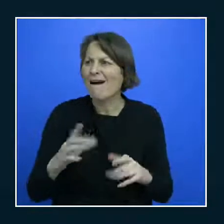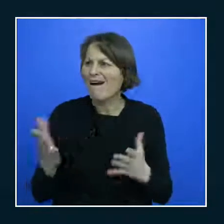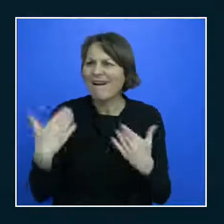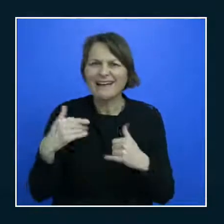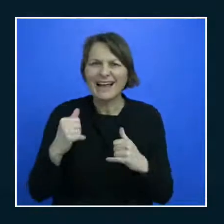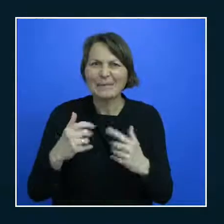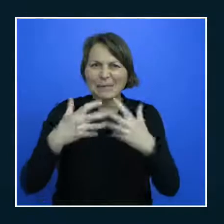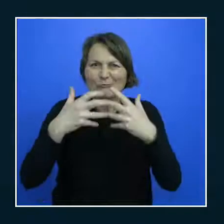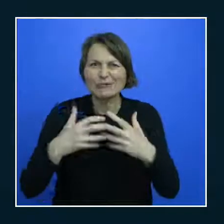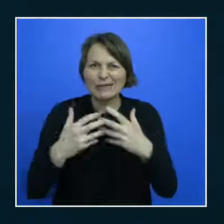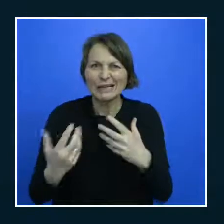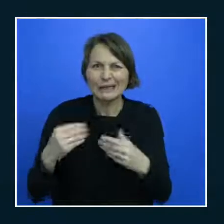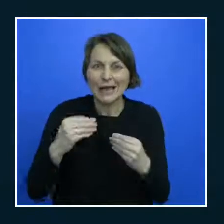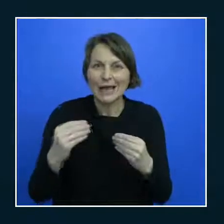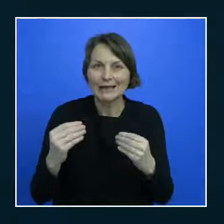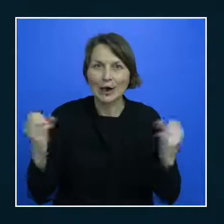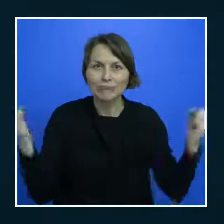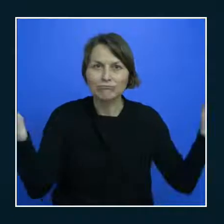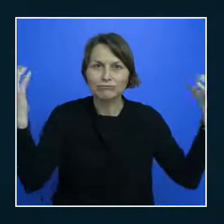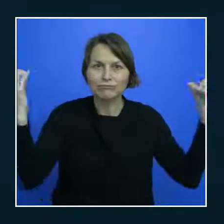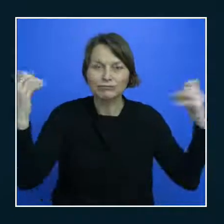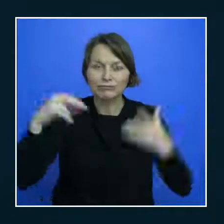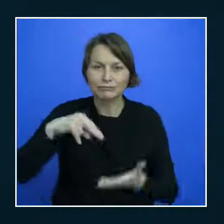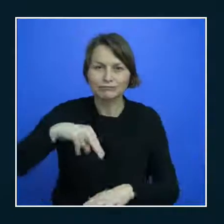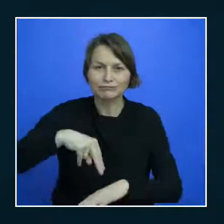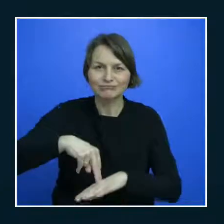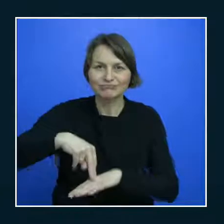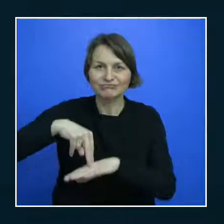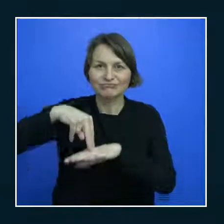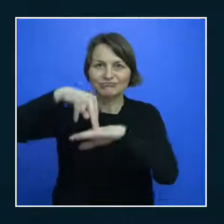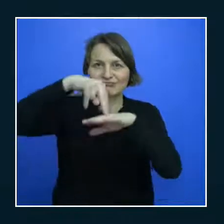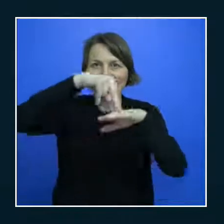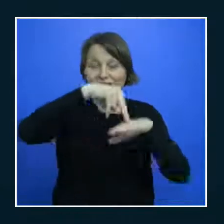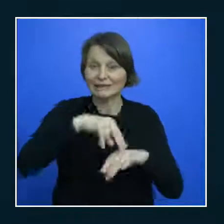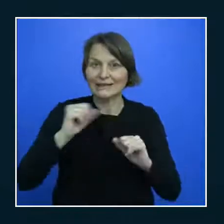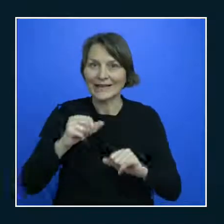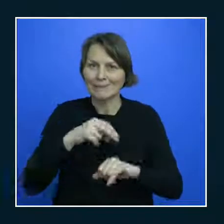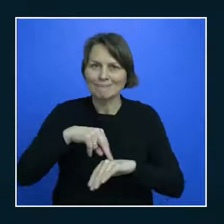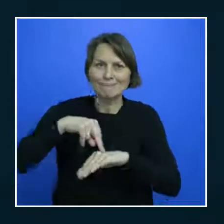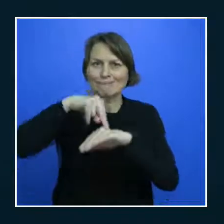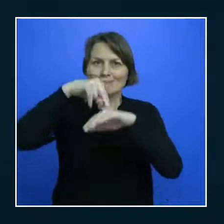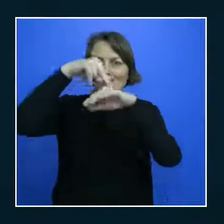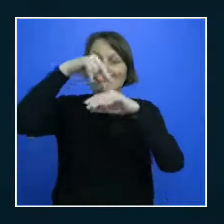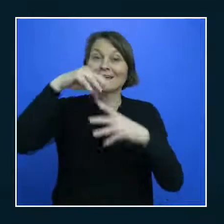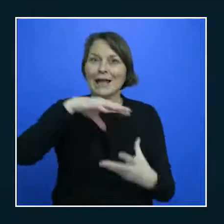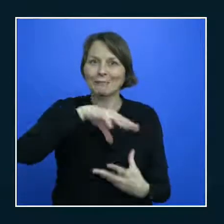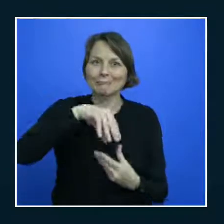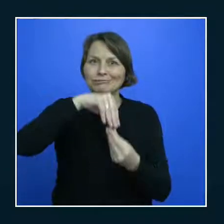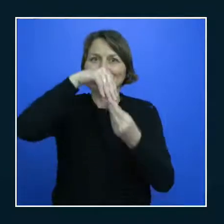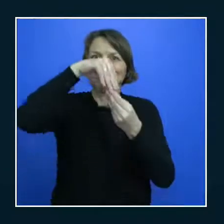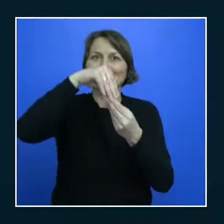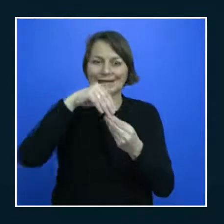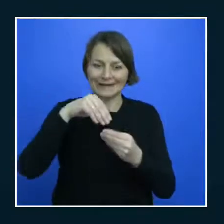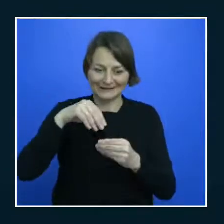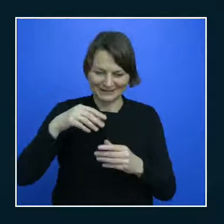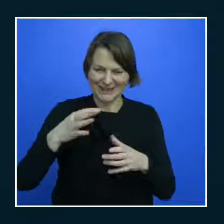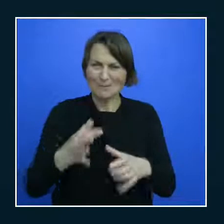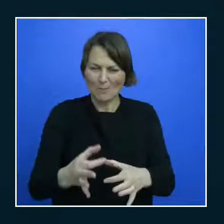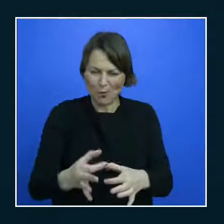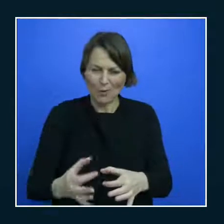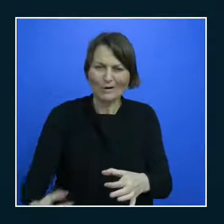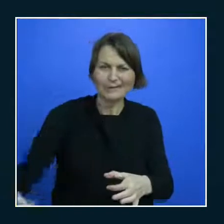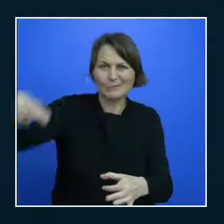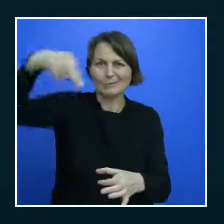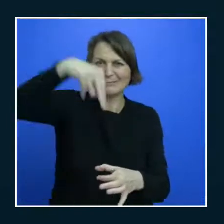us transport in on the giant Microsoft coin, but